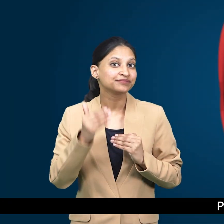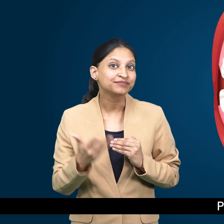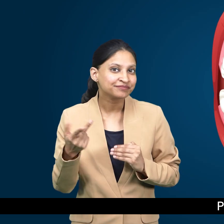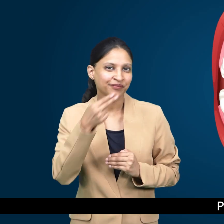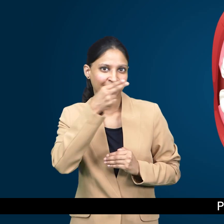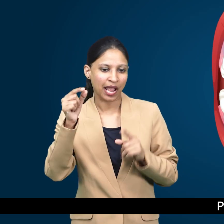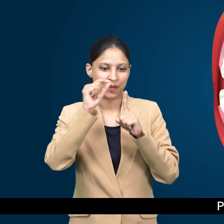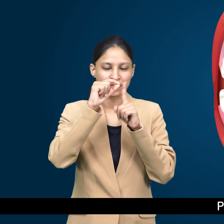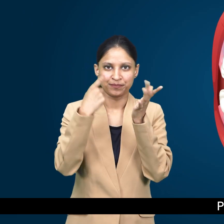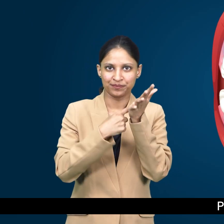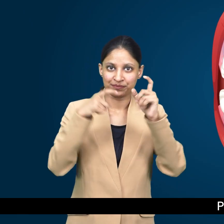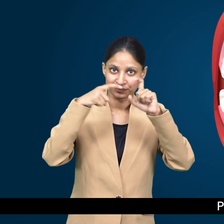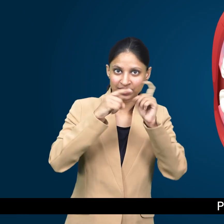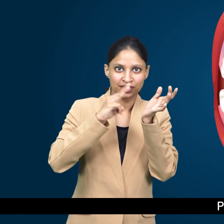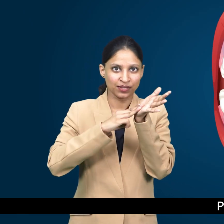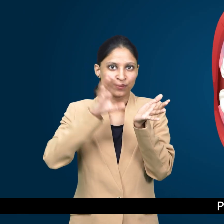Premolars.